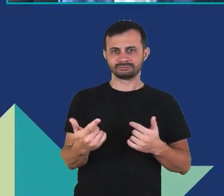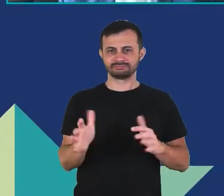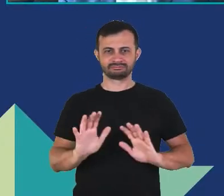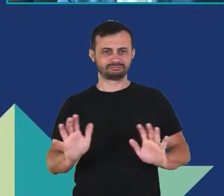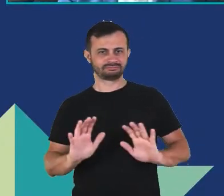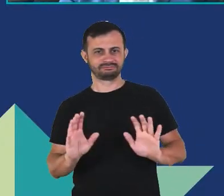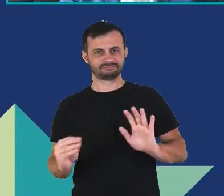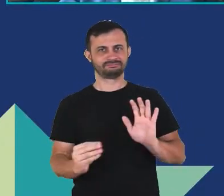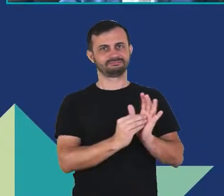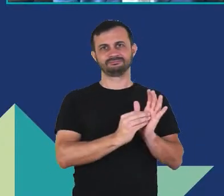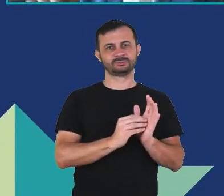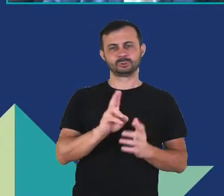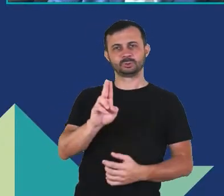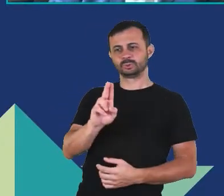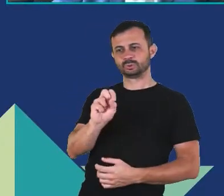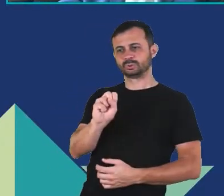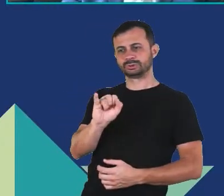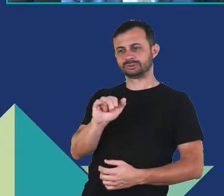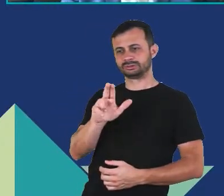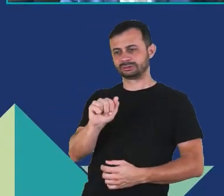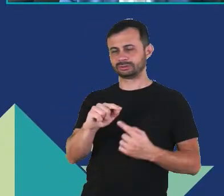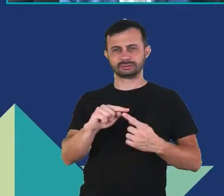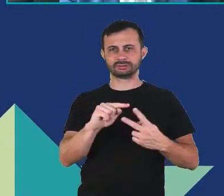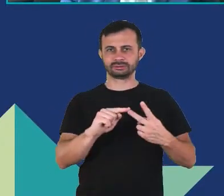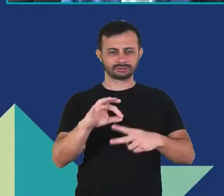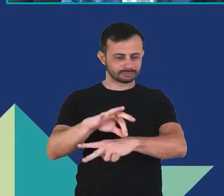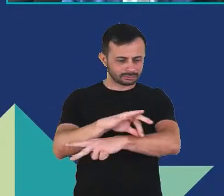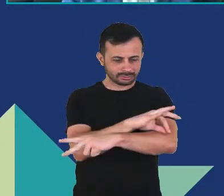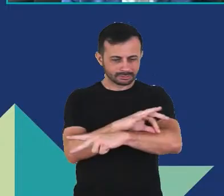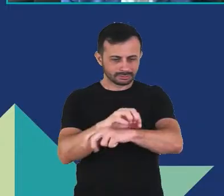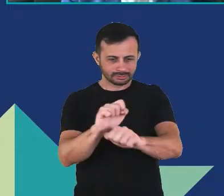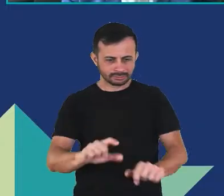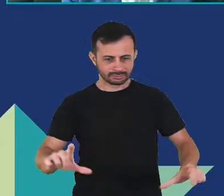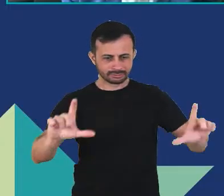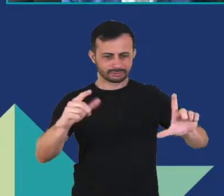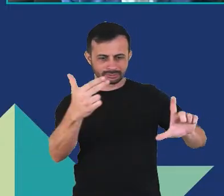the property. It's on top of the tailings pond.